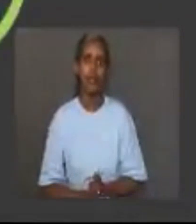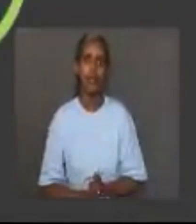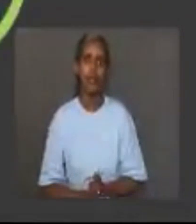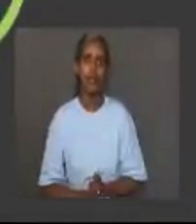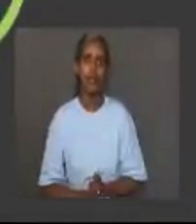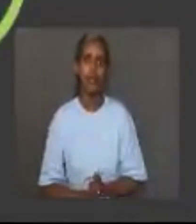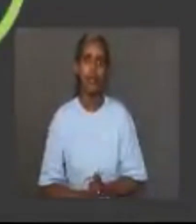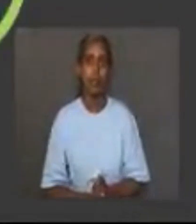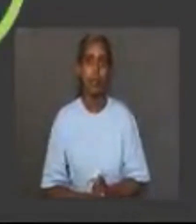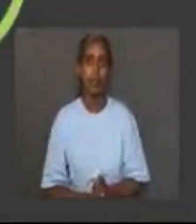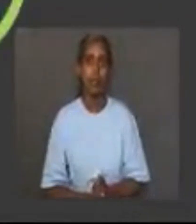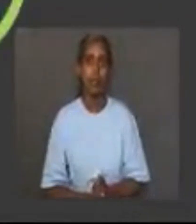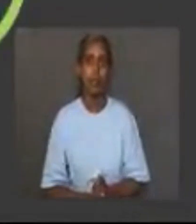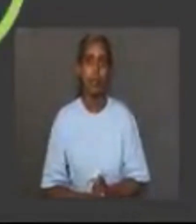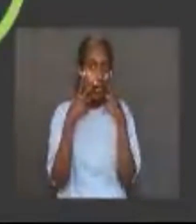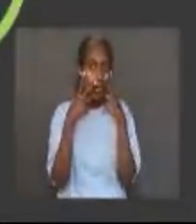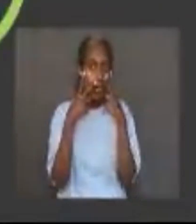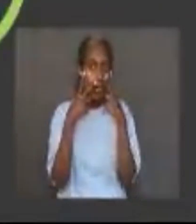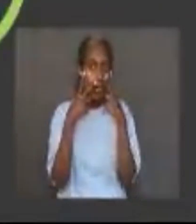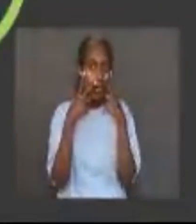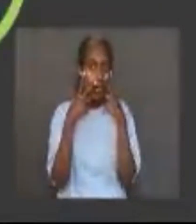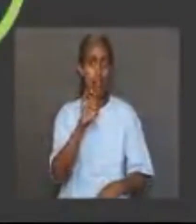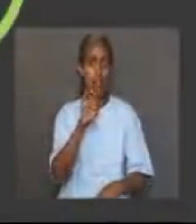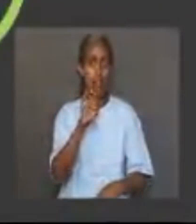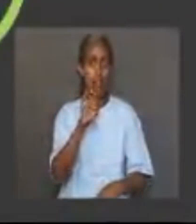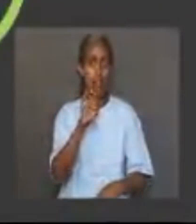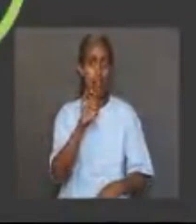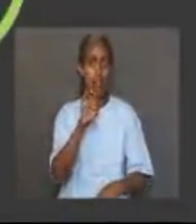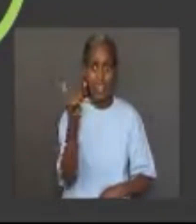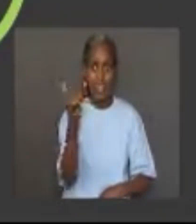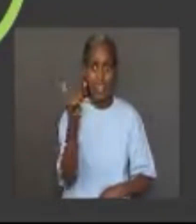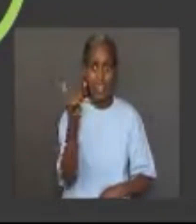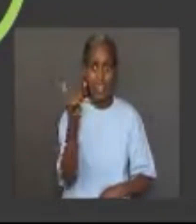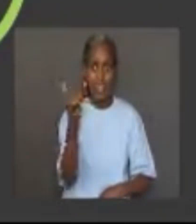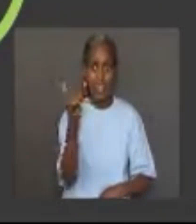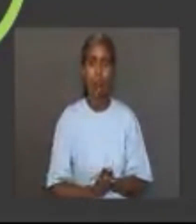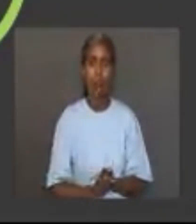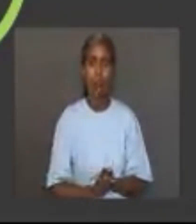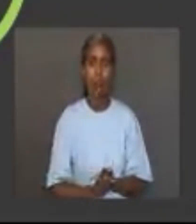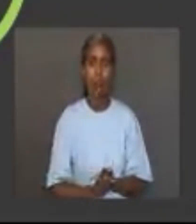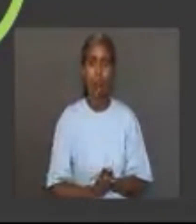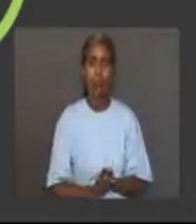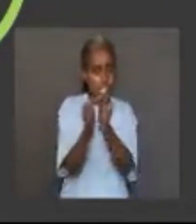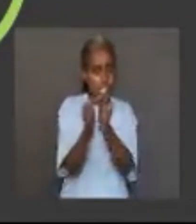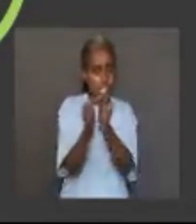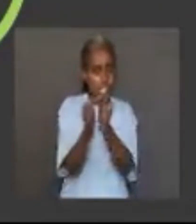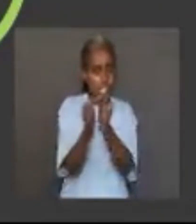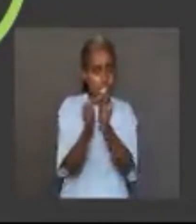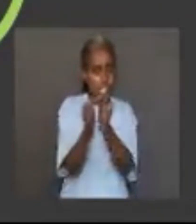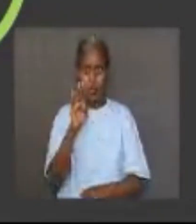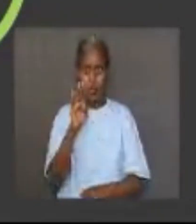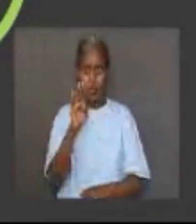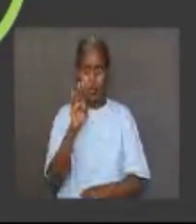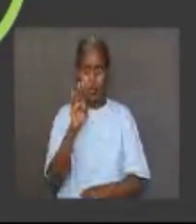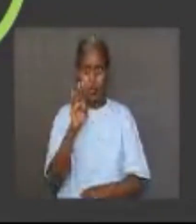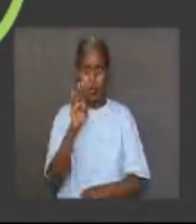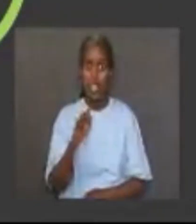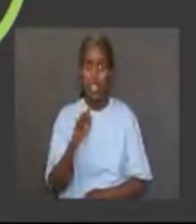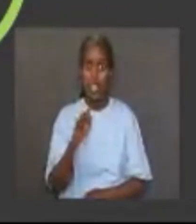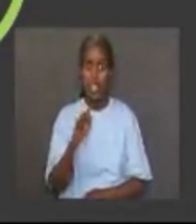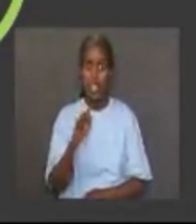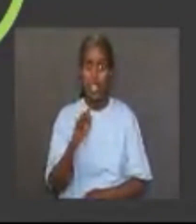If we look at this Venn diagram, A intersection B is